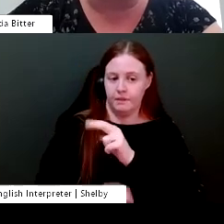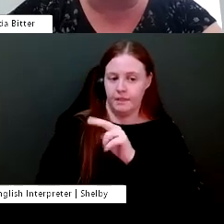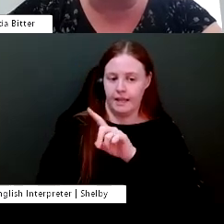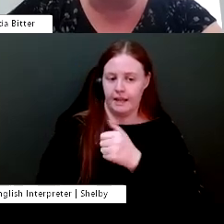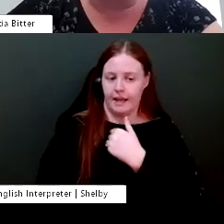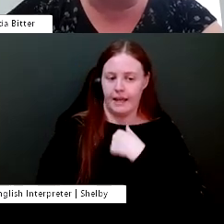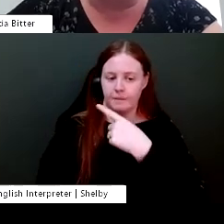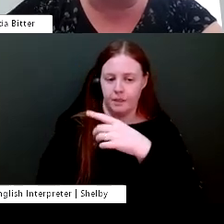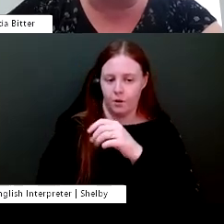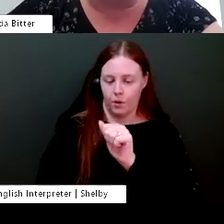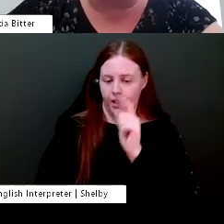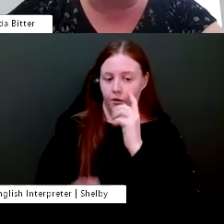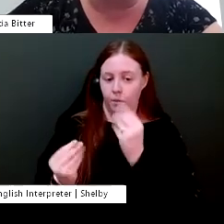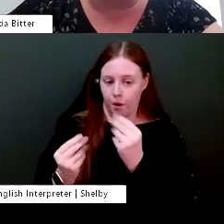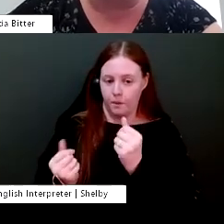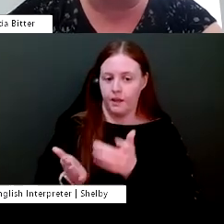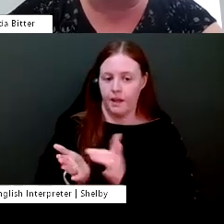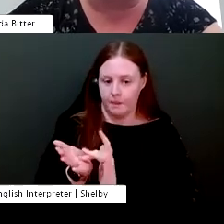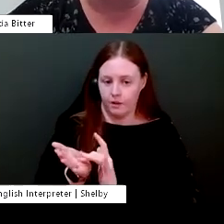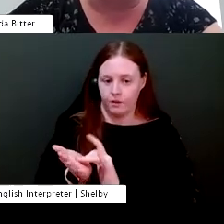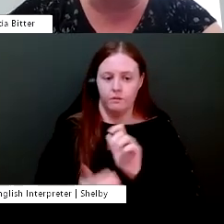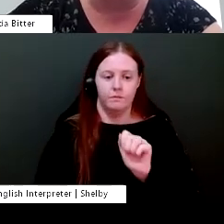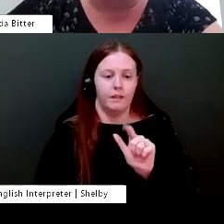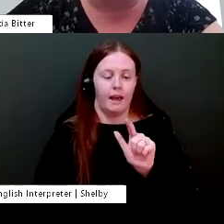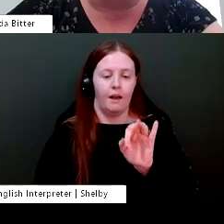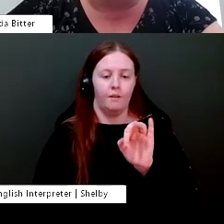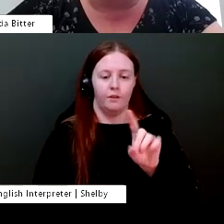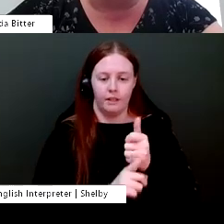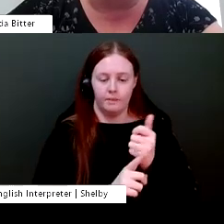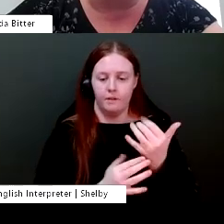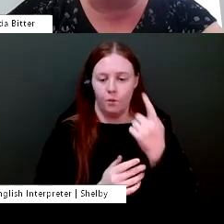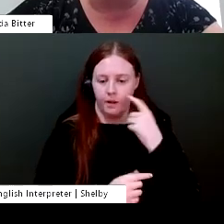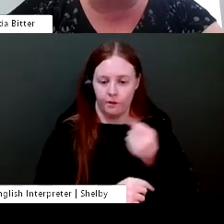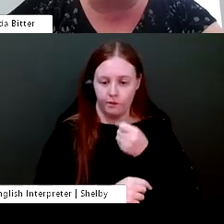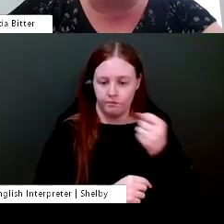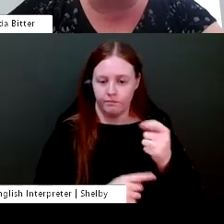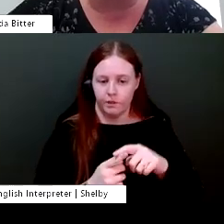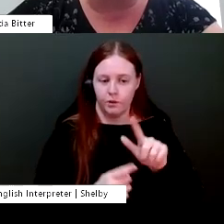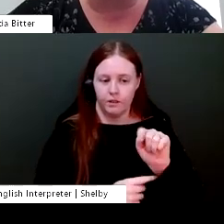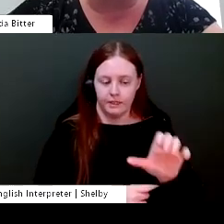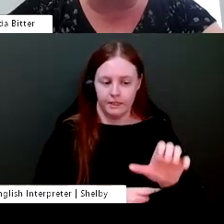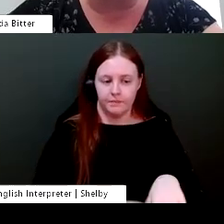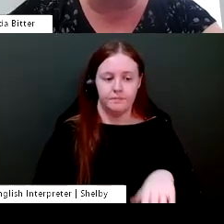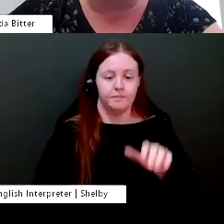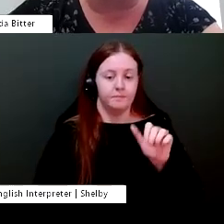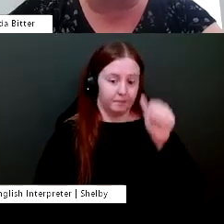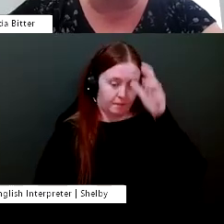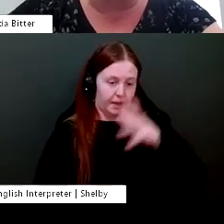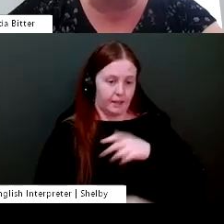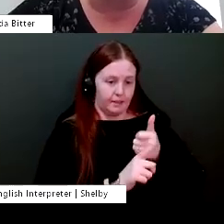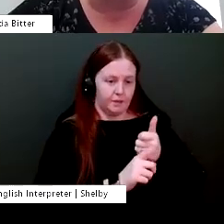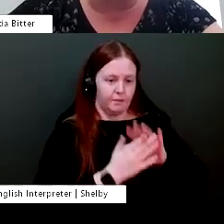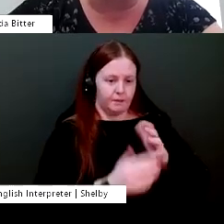and medical. Alfred's awaiting placement into long-term care. Alfred became angry that she was speaking with a male neighbor and pinched her